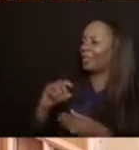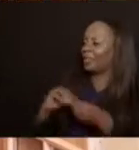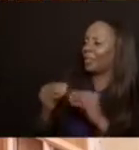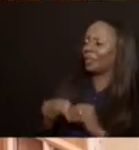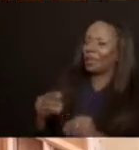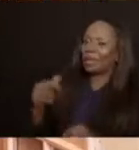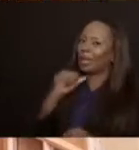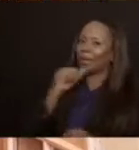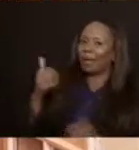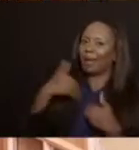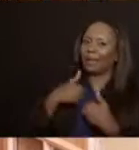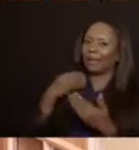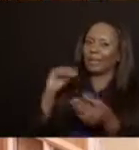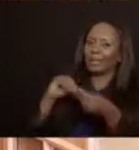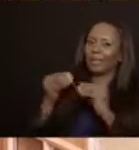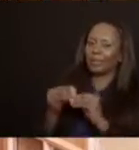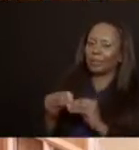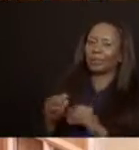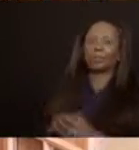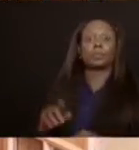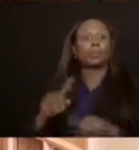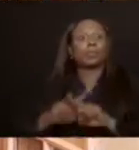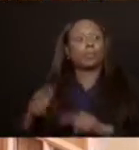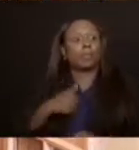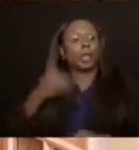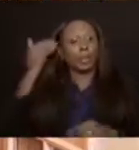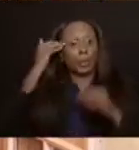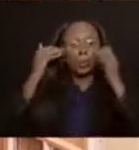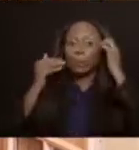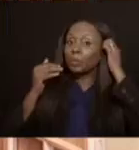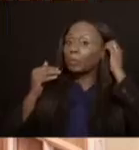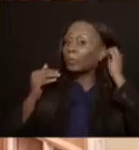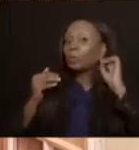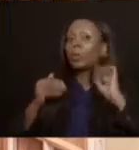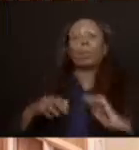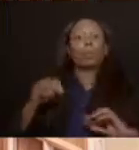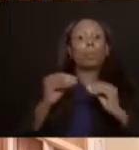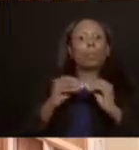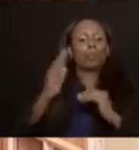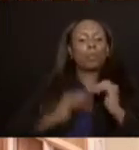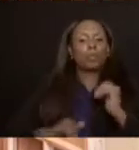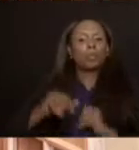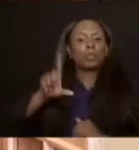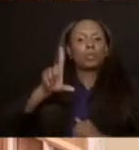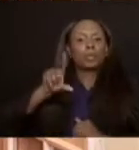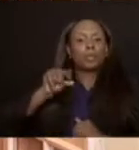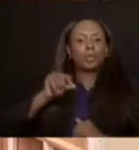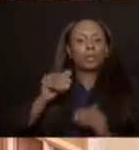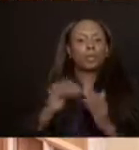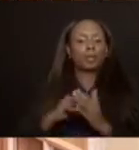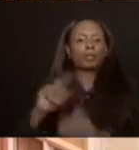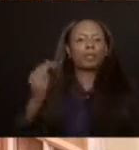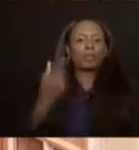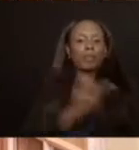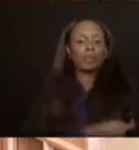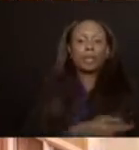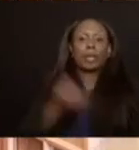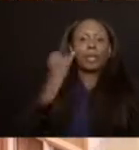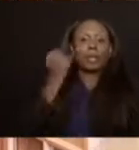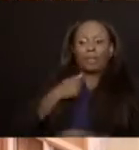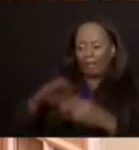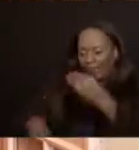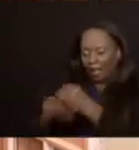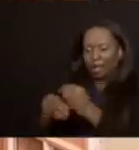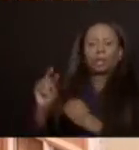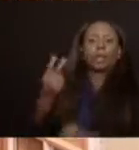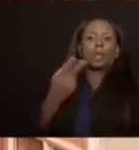it. But the bottom line is that I know that we've done more than 20,000 in the last, and I'm talking about first vaccines. If I add in the second ones,